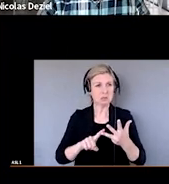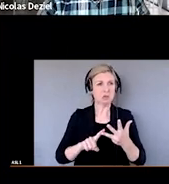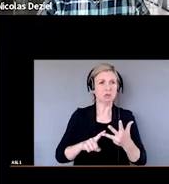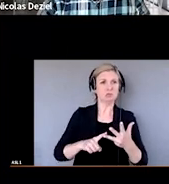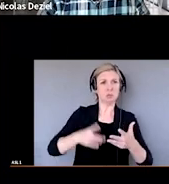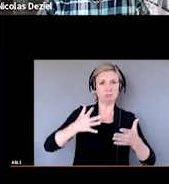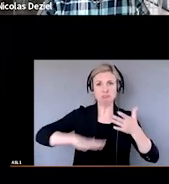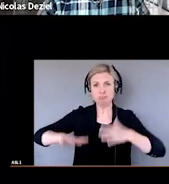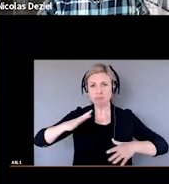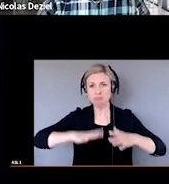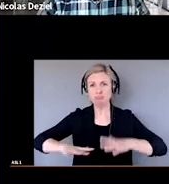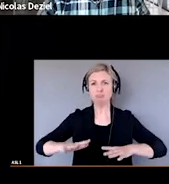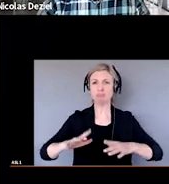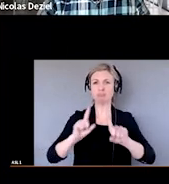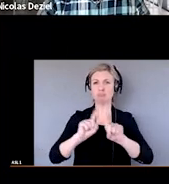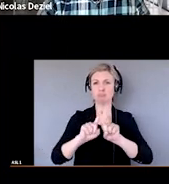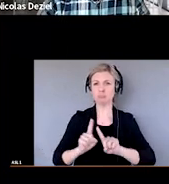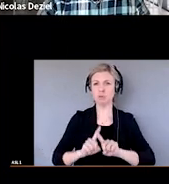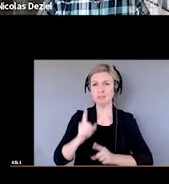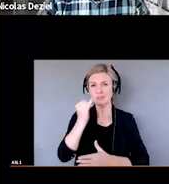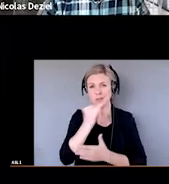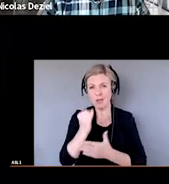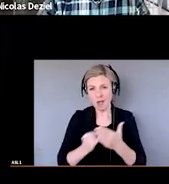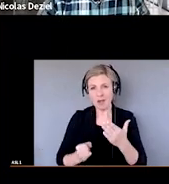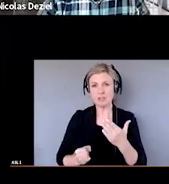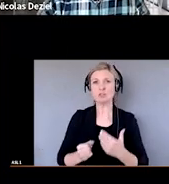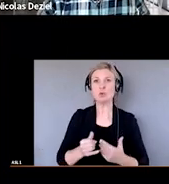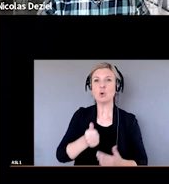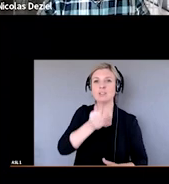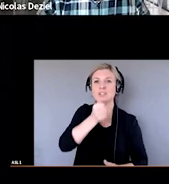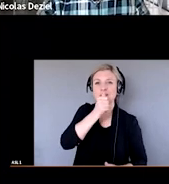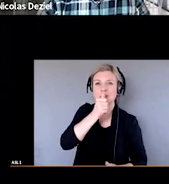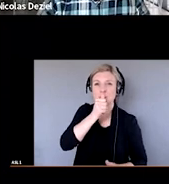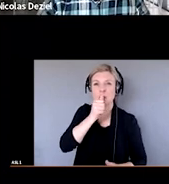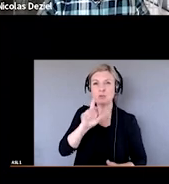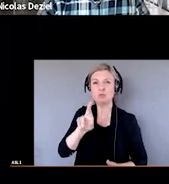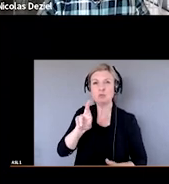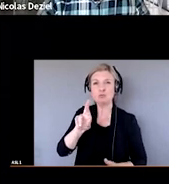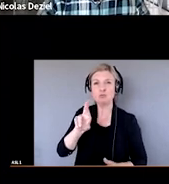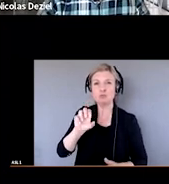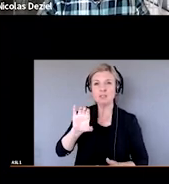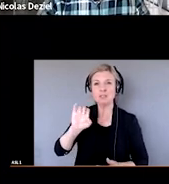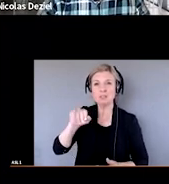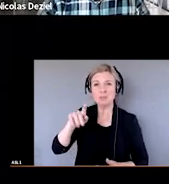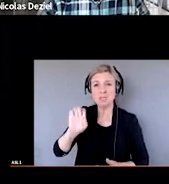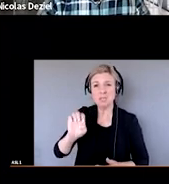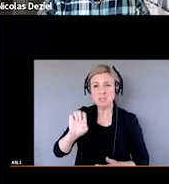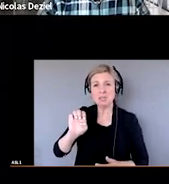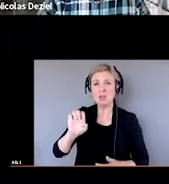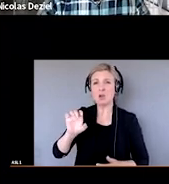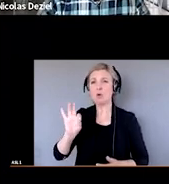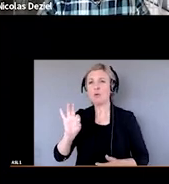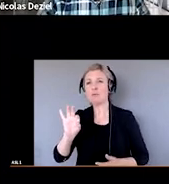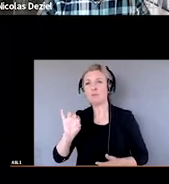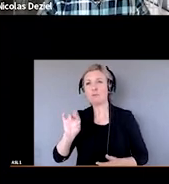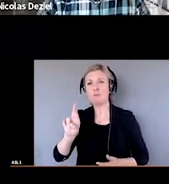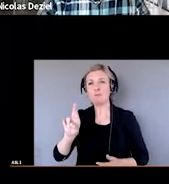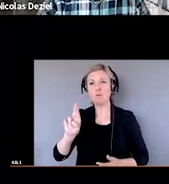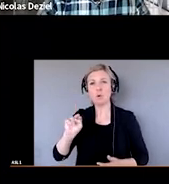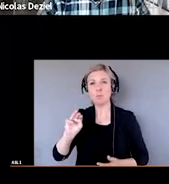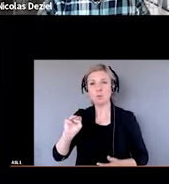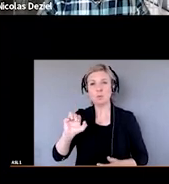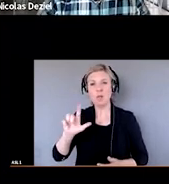and secret recipes or formulas. So IP is literally everywhere. It's all around